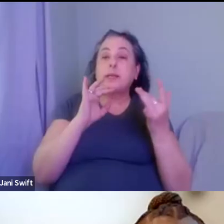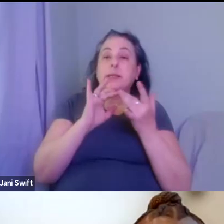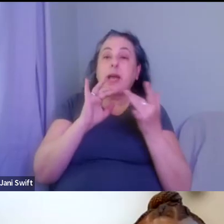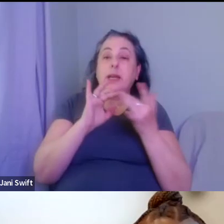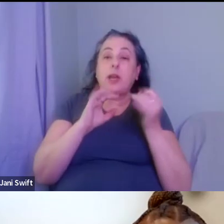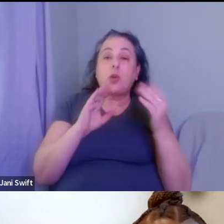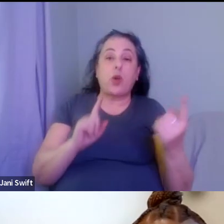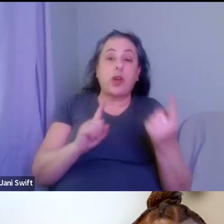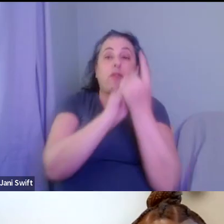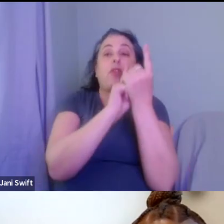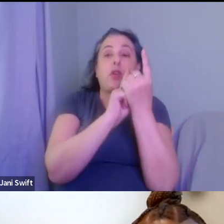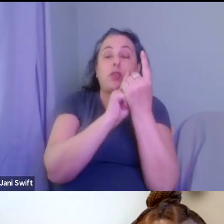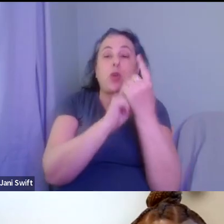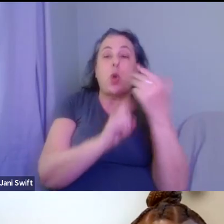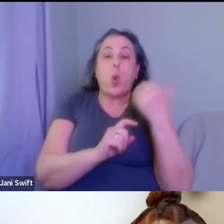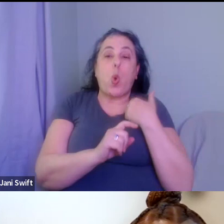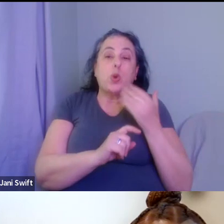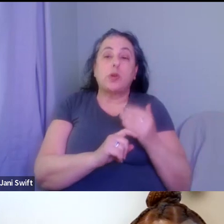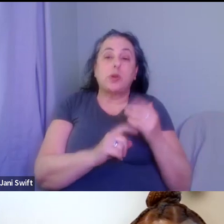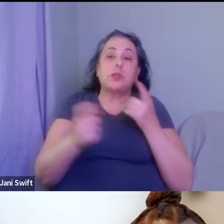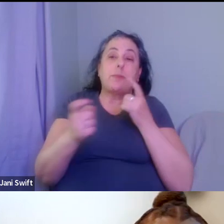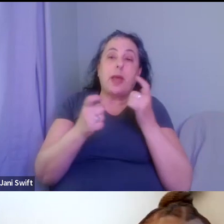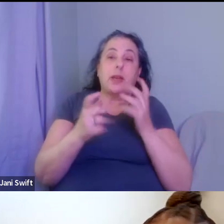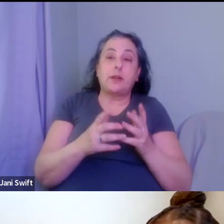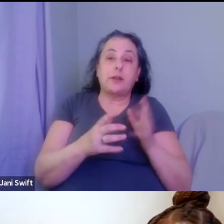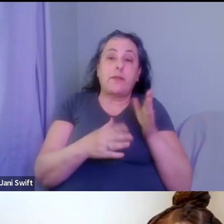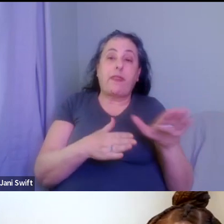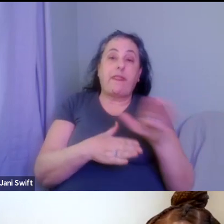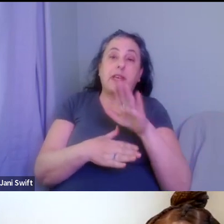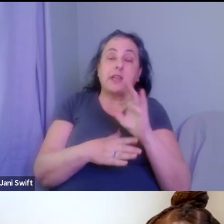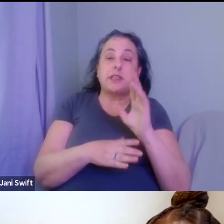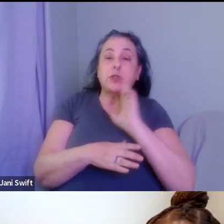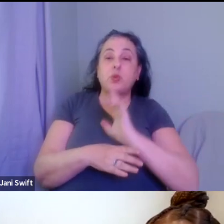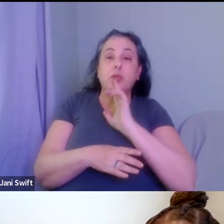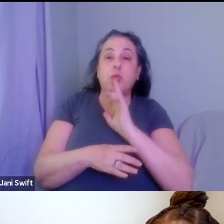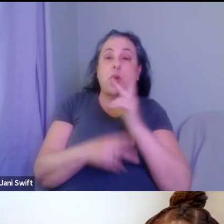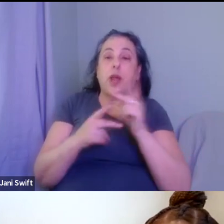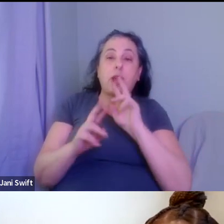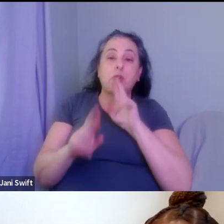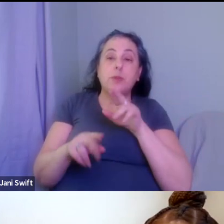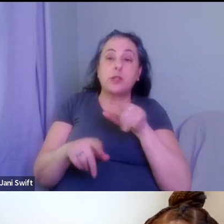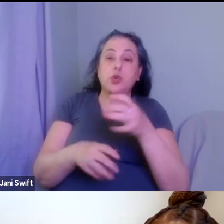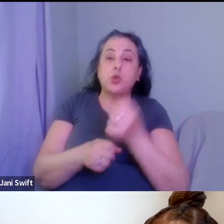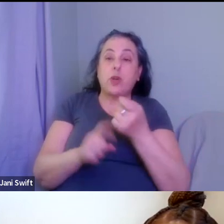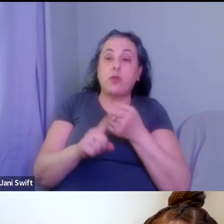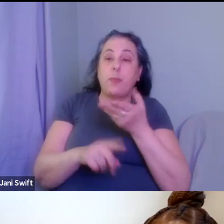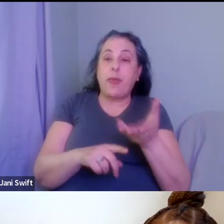like owners, managers of these restaurants, and what kind of response do you get from